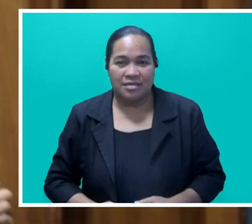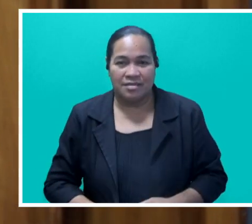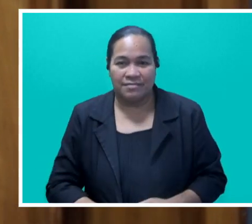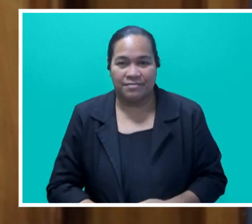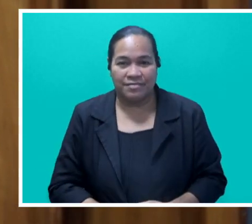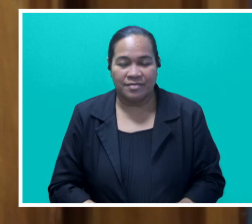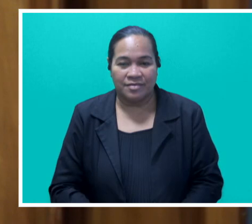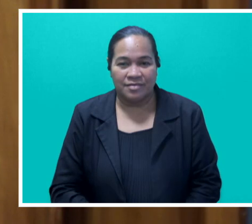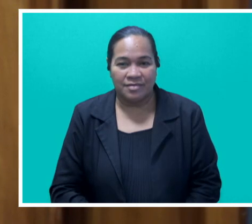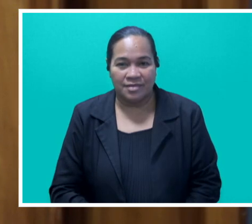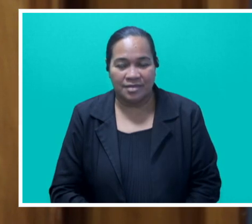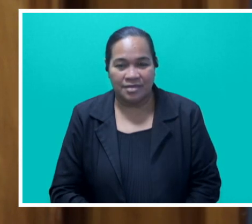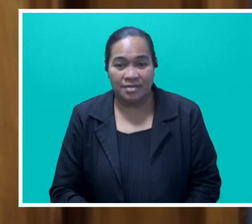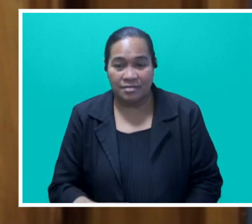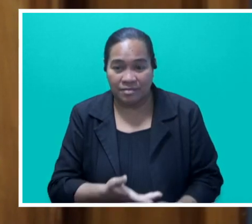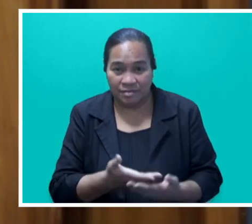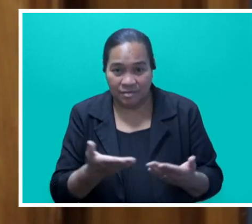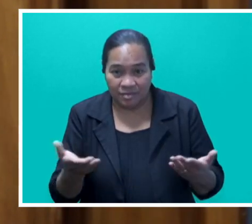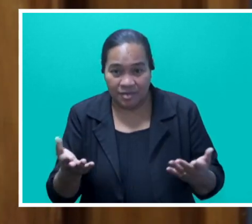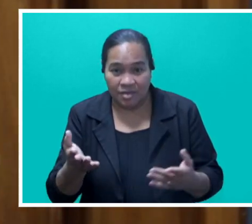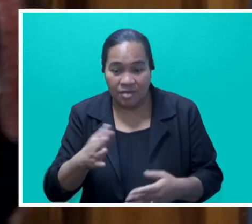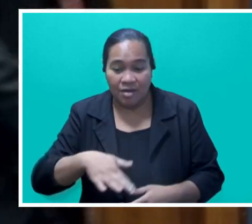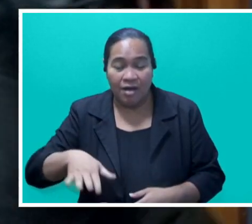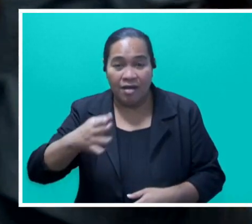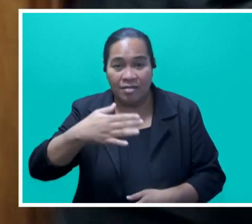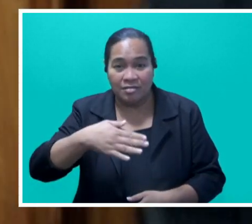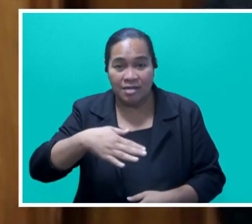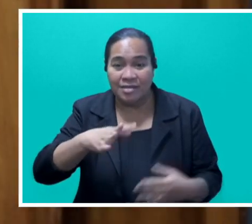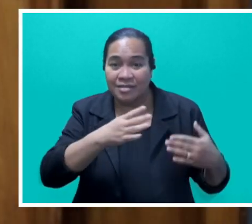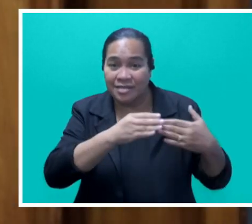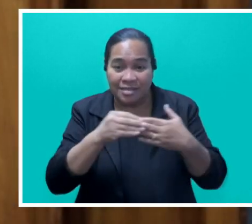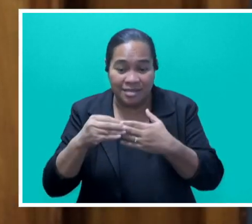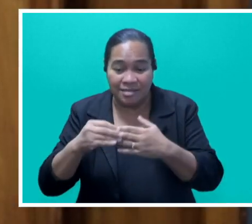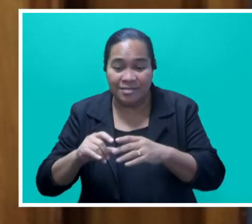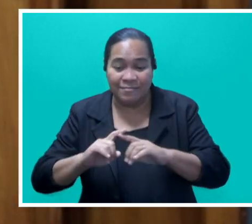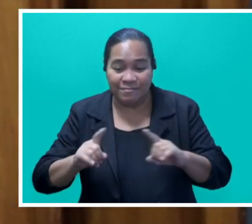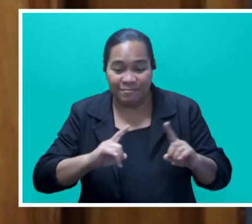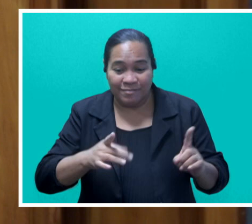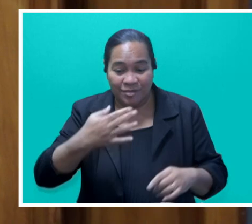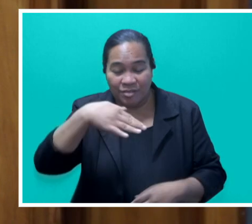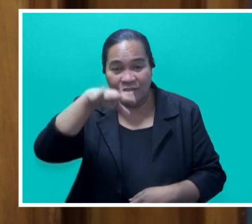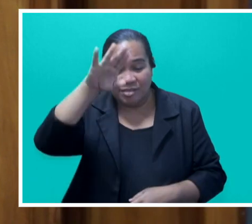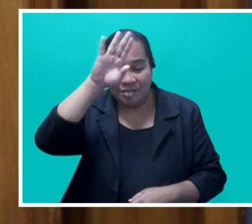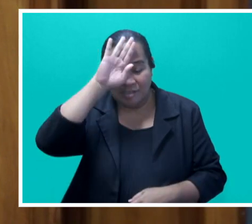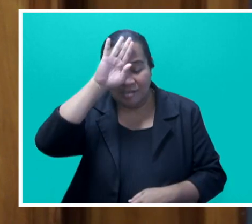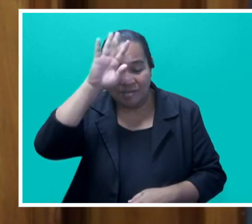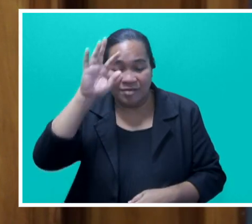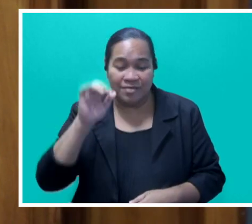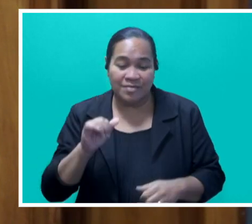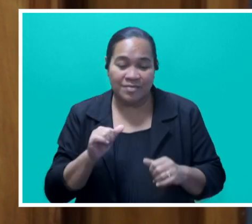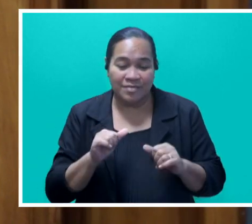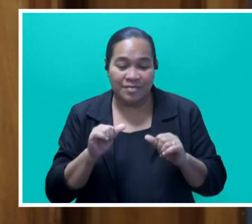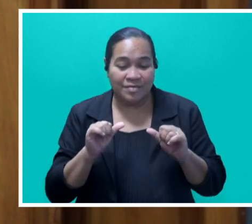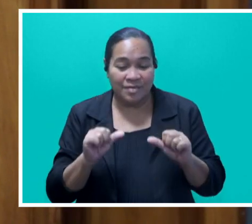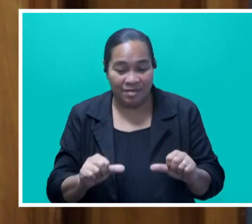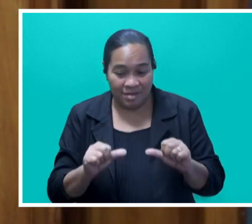tikusa kana turang bale na ulu ni veli utai ke na boselao, na turang bale na tuitakau, na tunai nga malalam